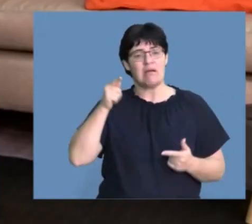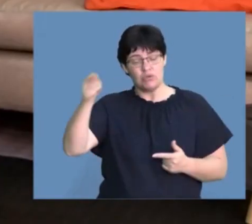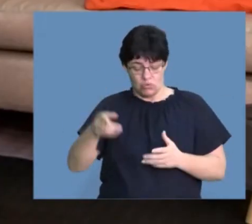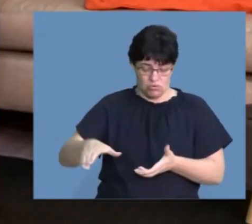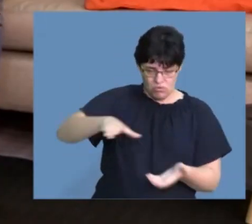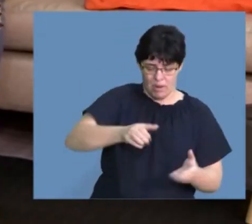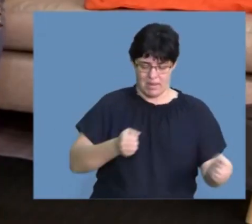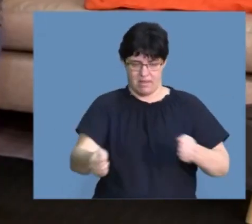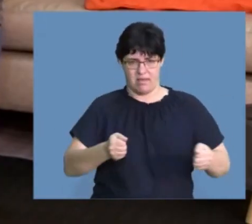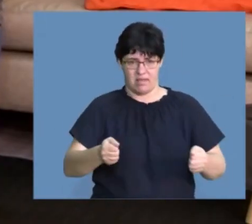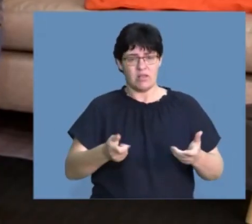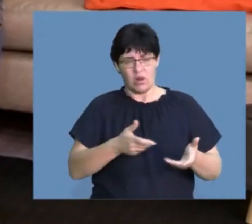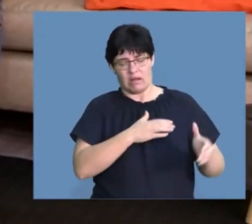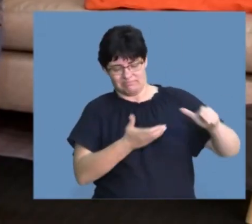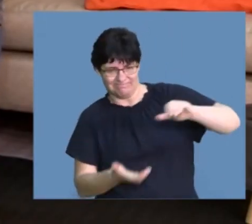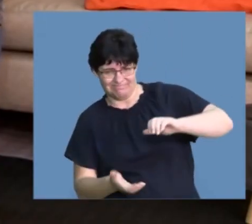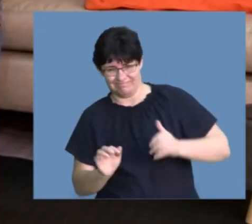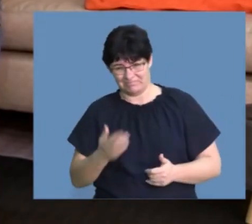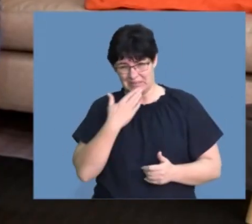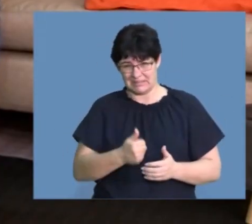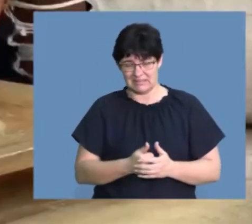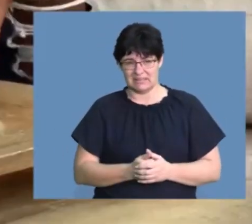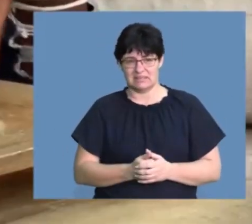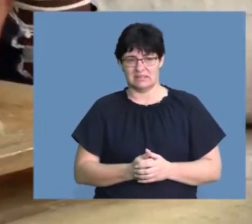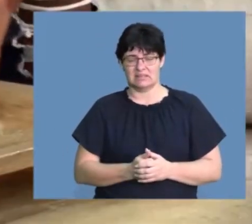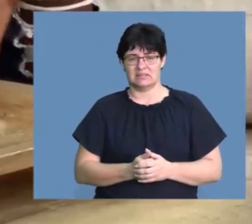I'll do this. You move it. It's a bit heavy for me.